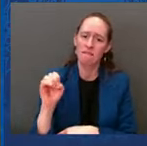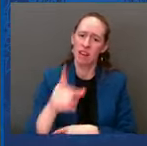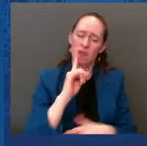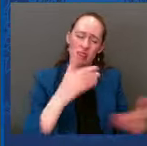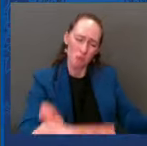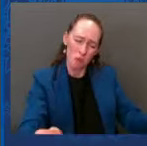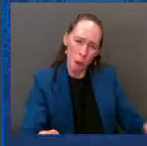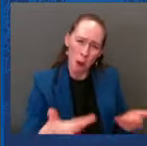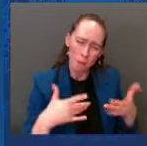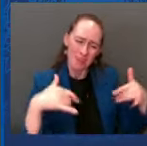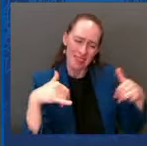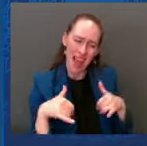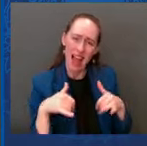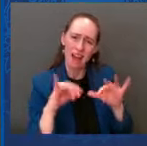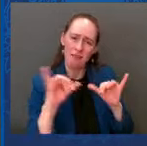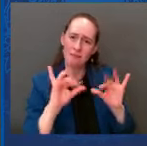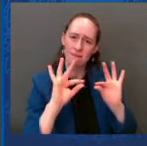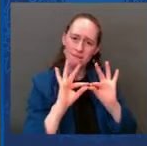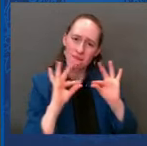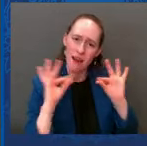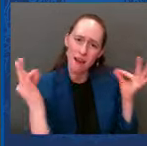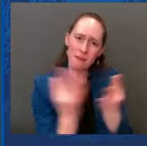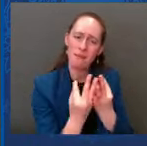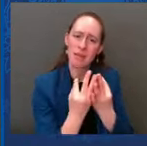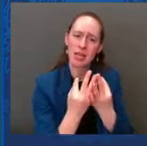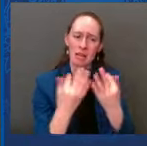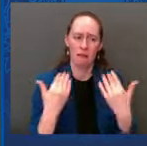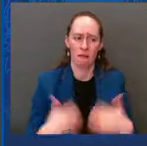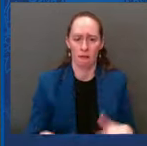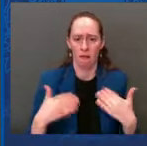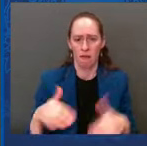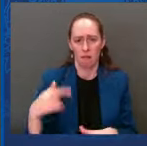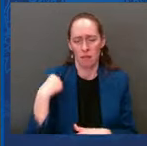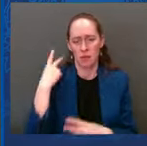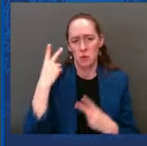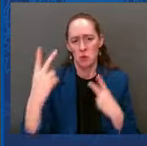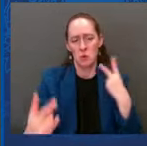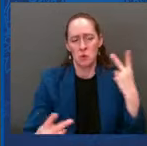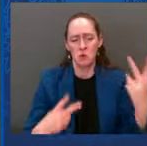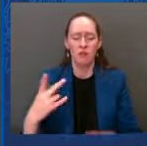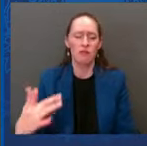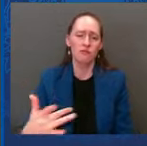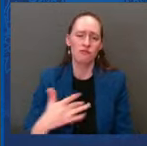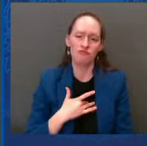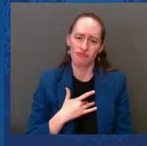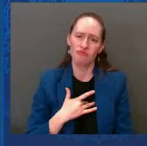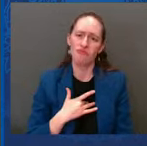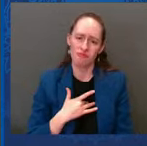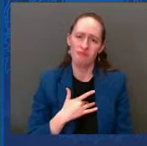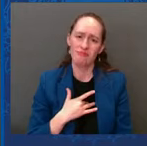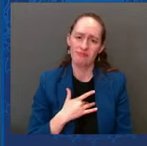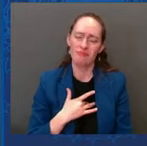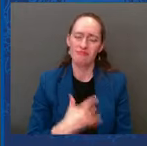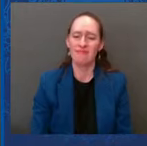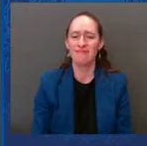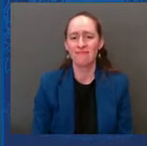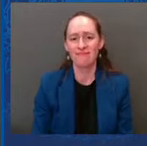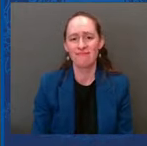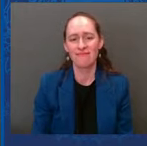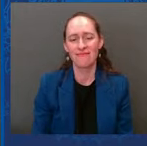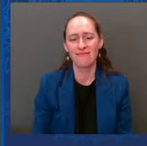Meanwhile, together we made sure that Russia is paying the price for its abuses. We continue to maintain the largest